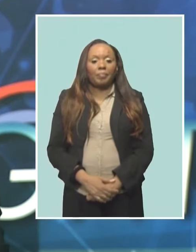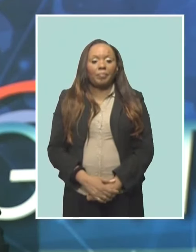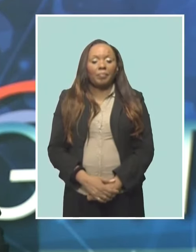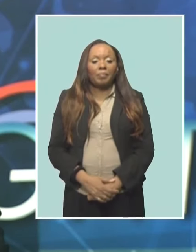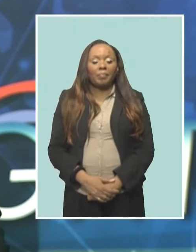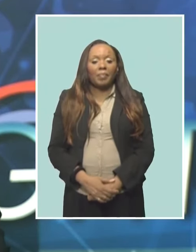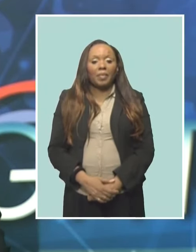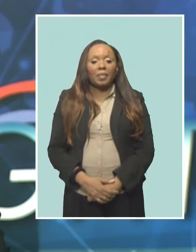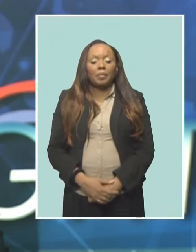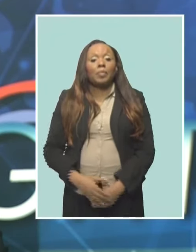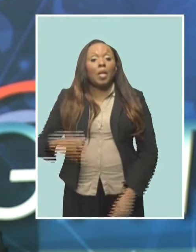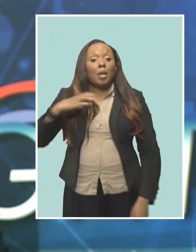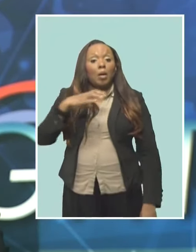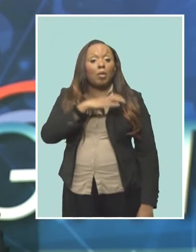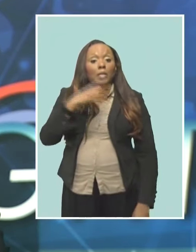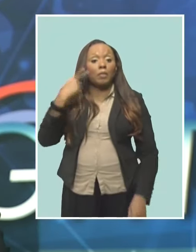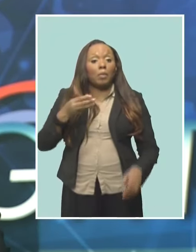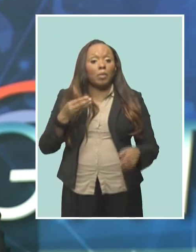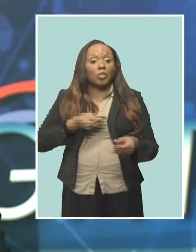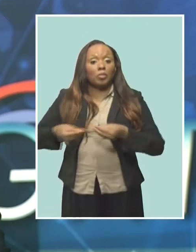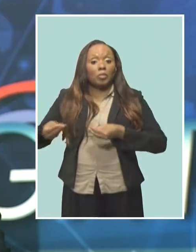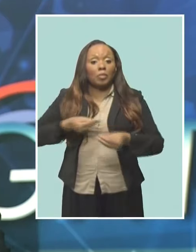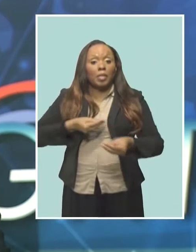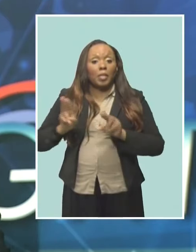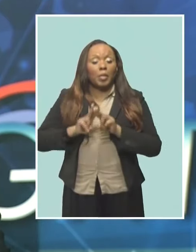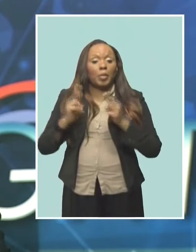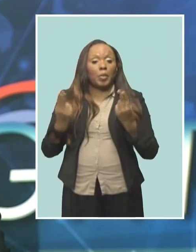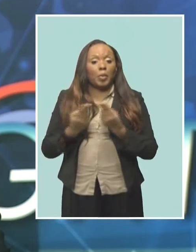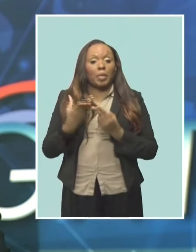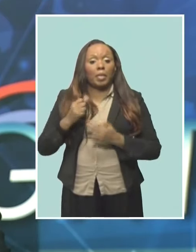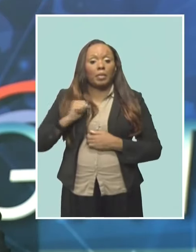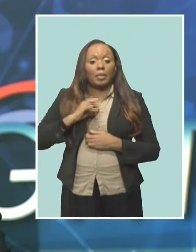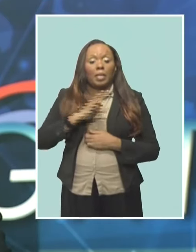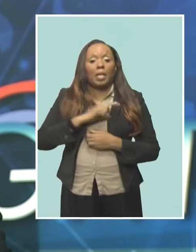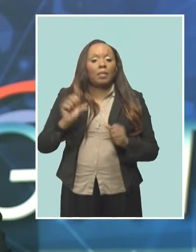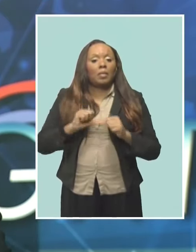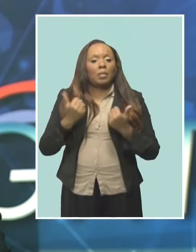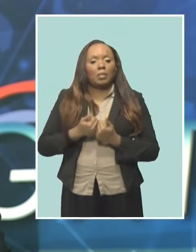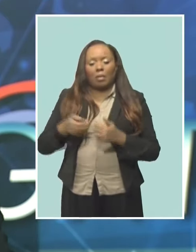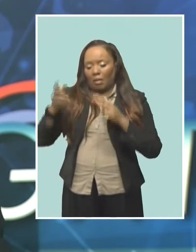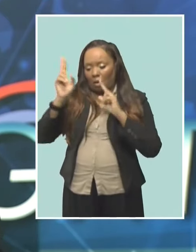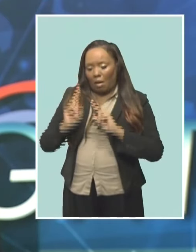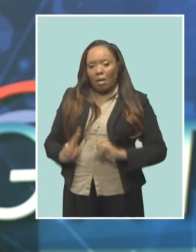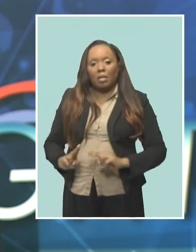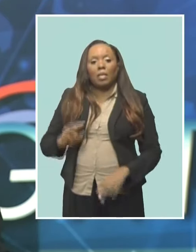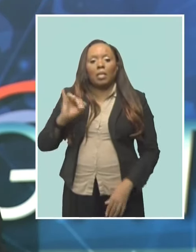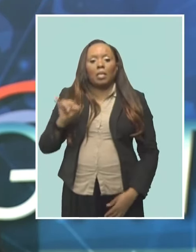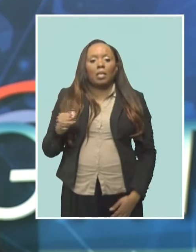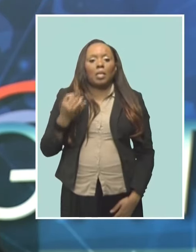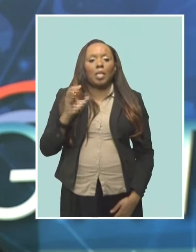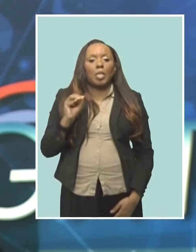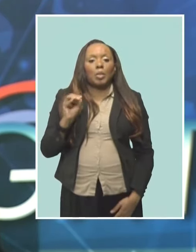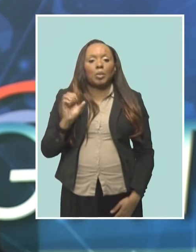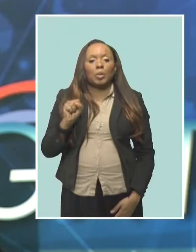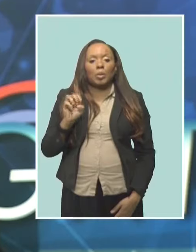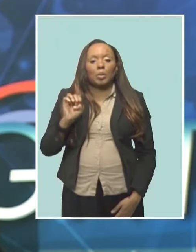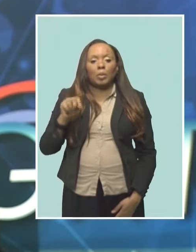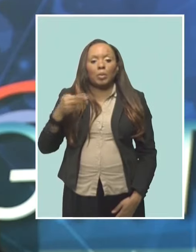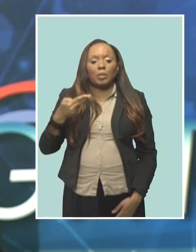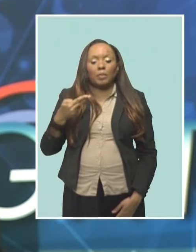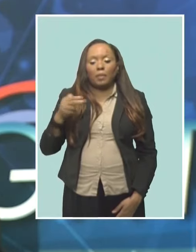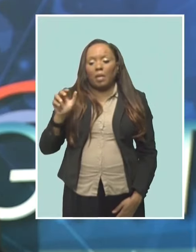Staff Associations of Barbados has been paying tribute to former General Secretary of the National Union of Public Workers, Joseph Goddard. Mr. Goddard, who